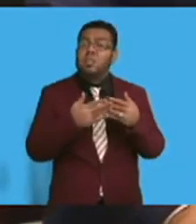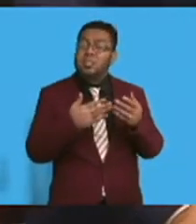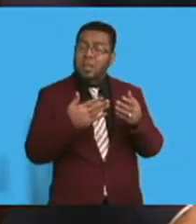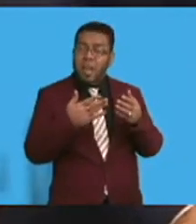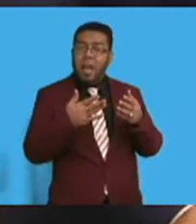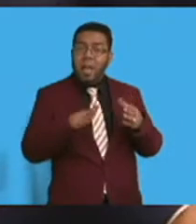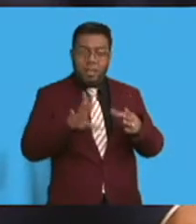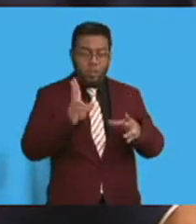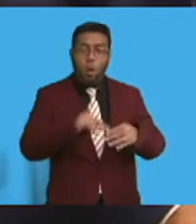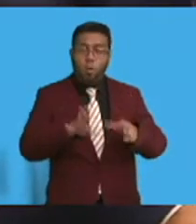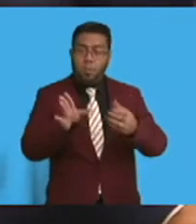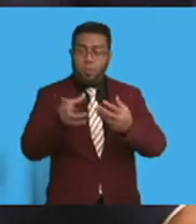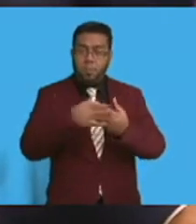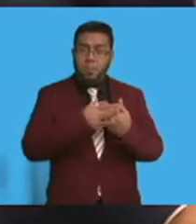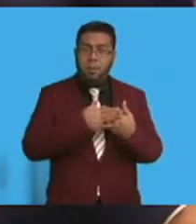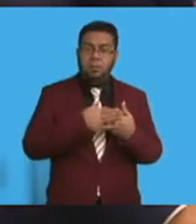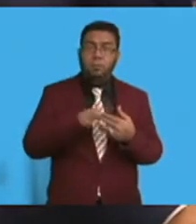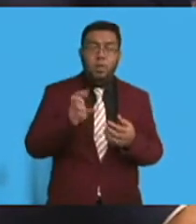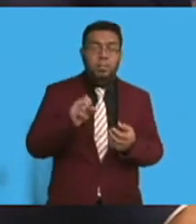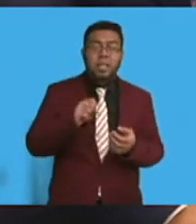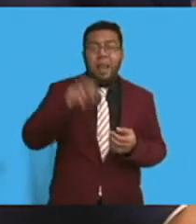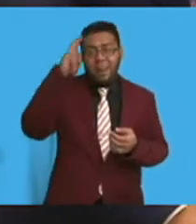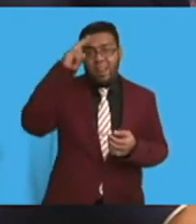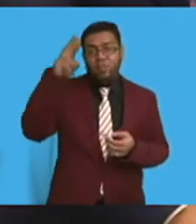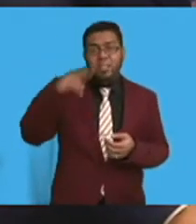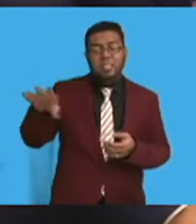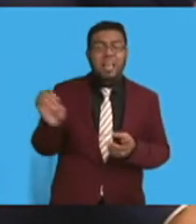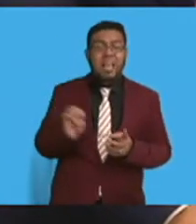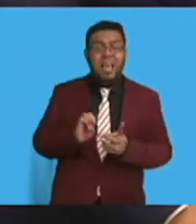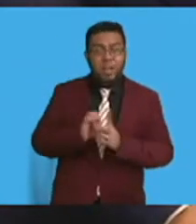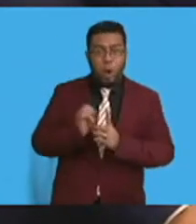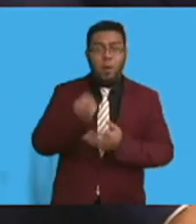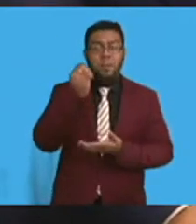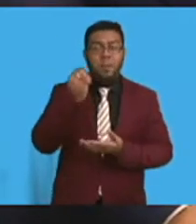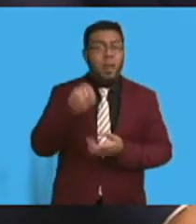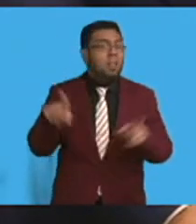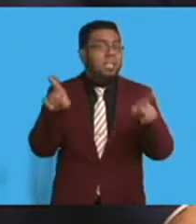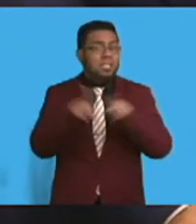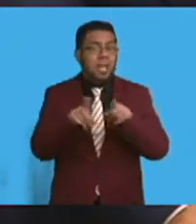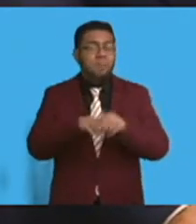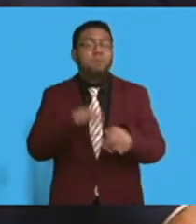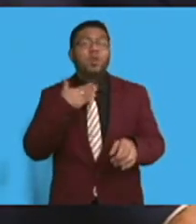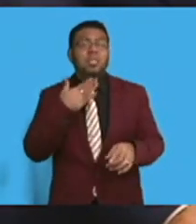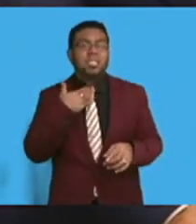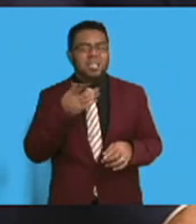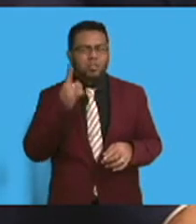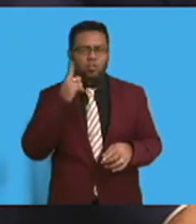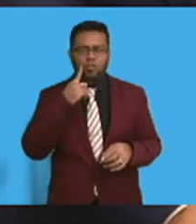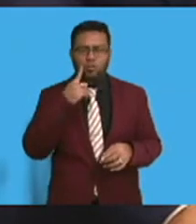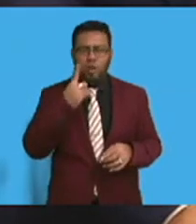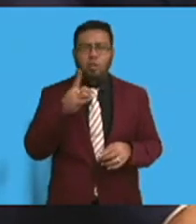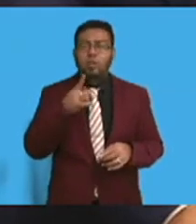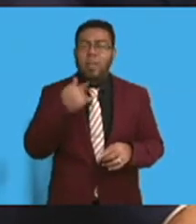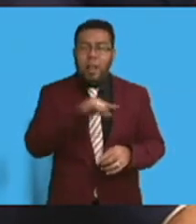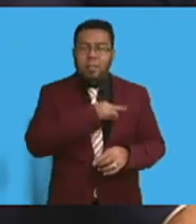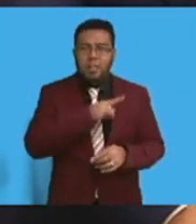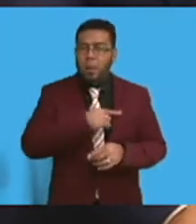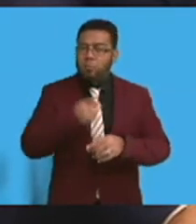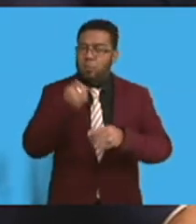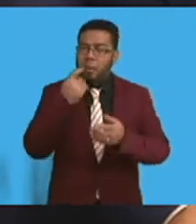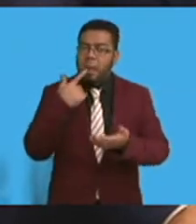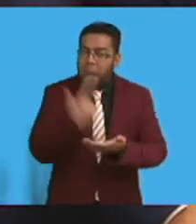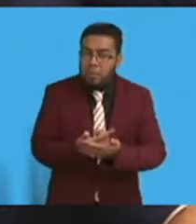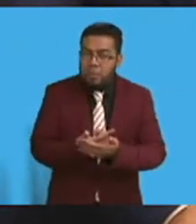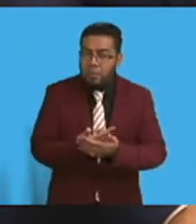economy. Madam Speaker, now many of these same voices are trying to tell us about our strong lies about our strong economy. An economy